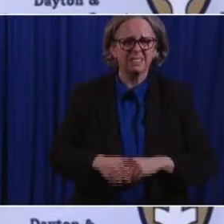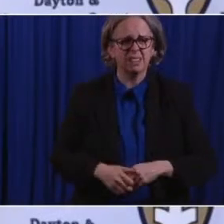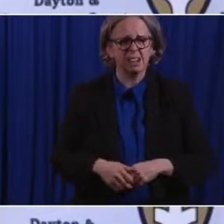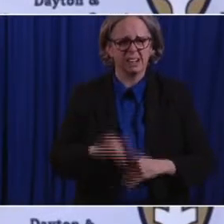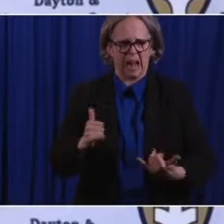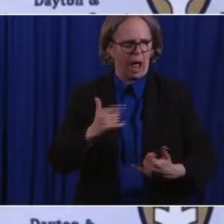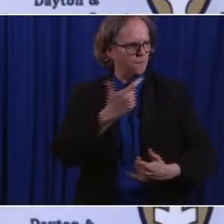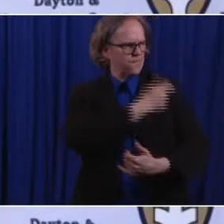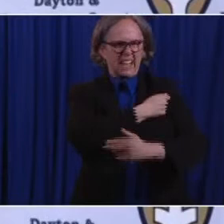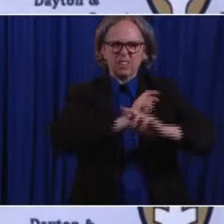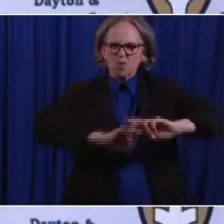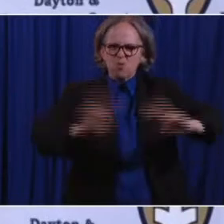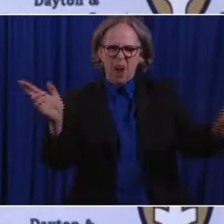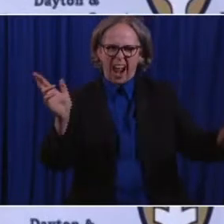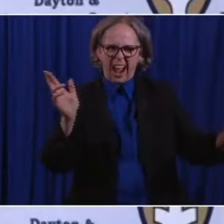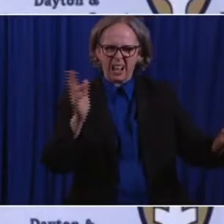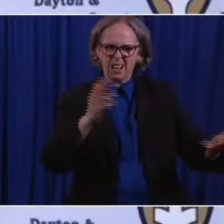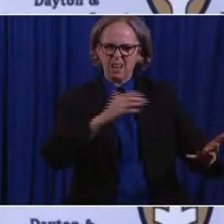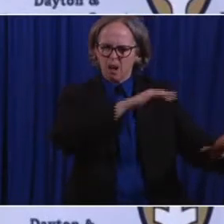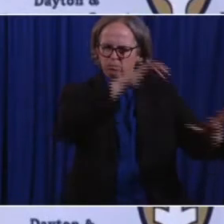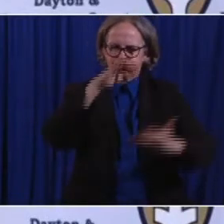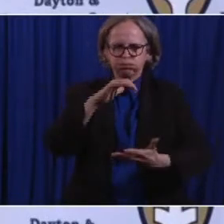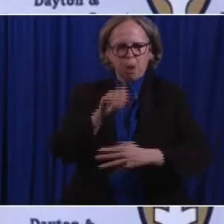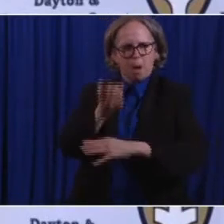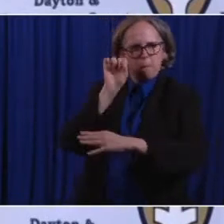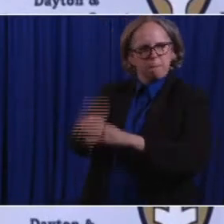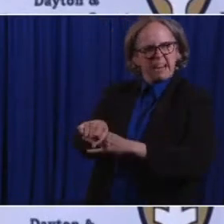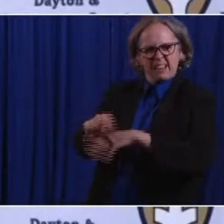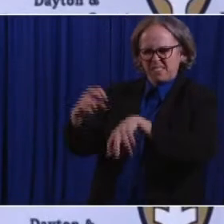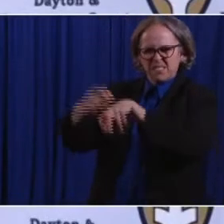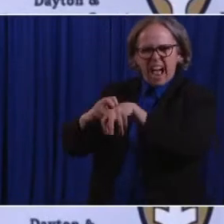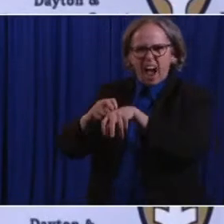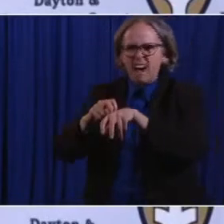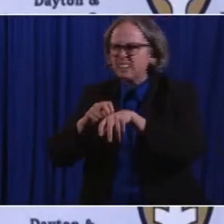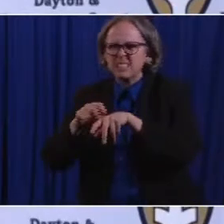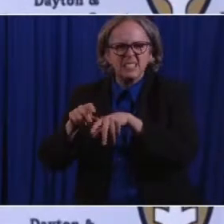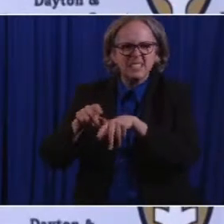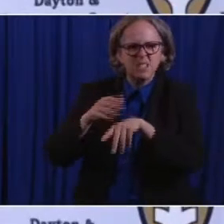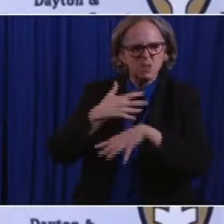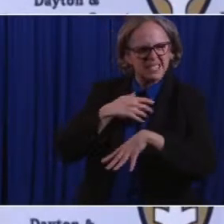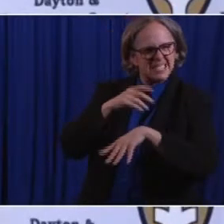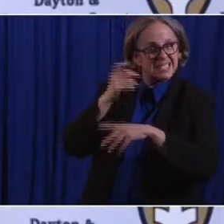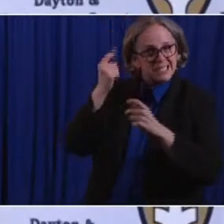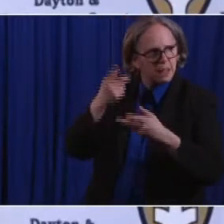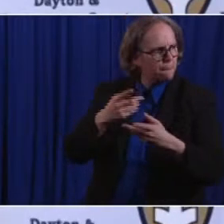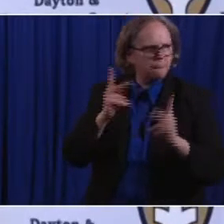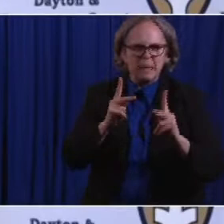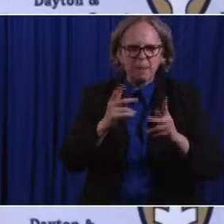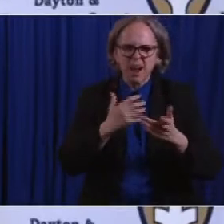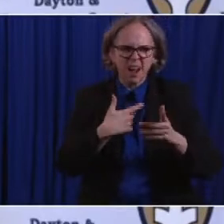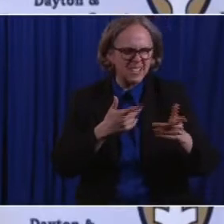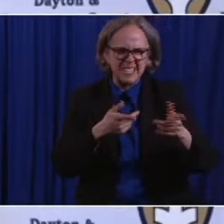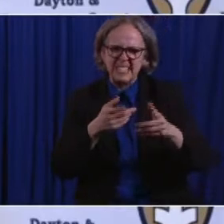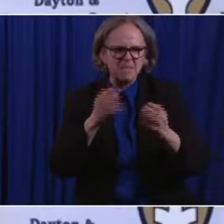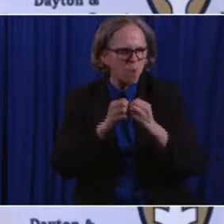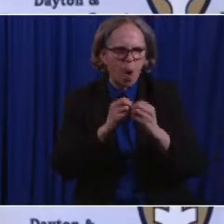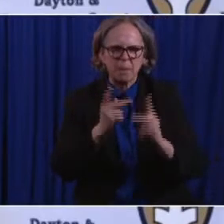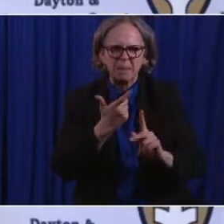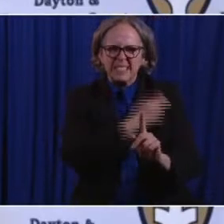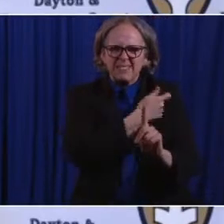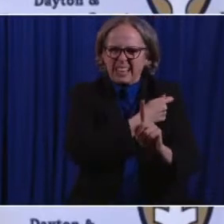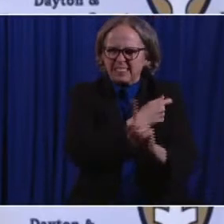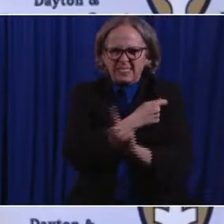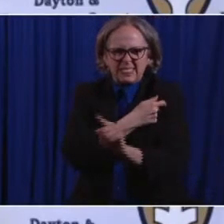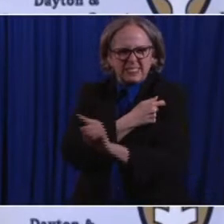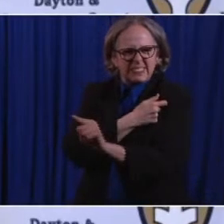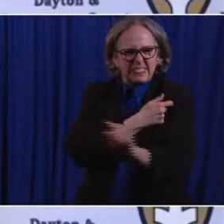the vaccine, and we just need to keep deploying it every single day. And we'll wear this virus down,